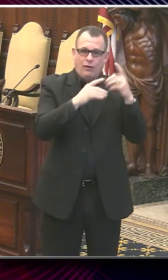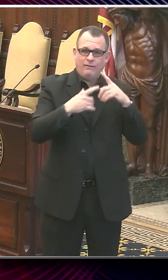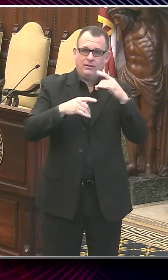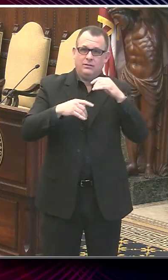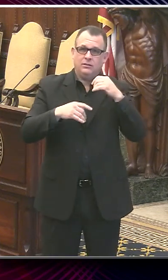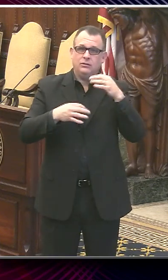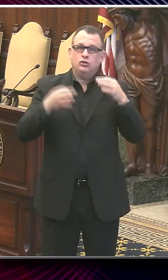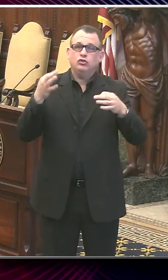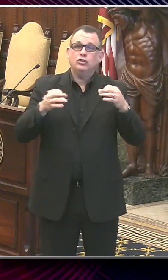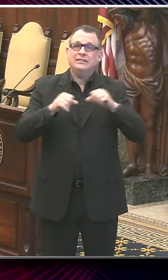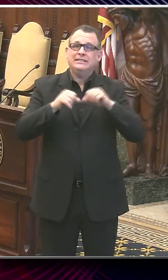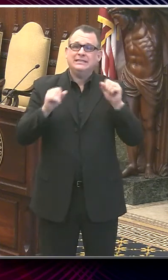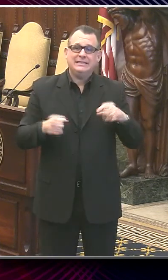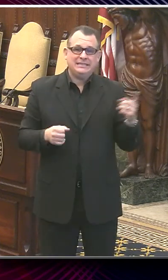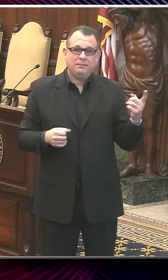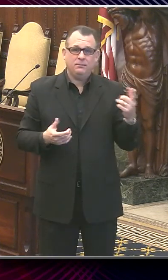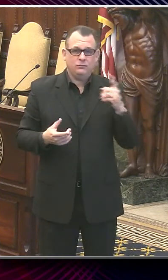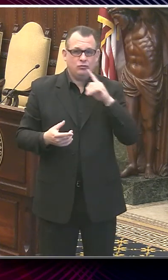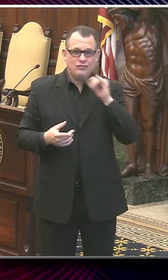safe.